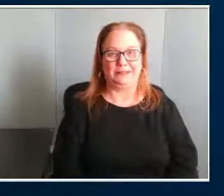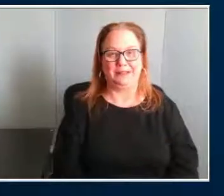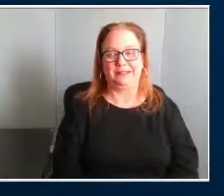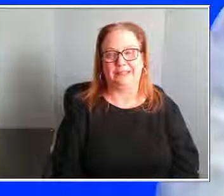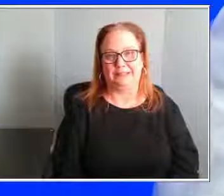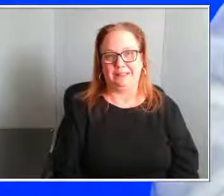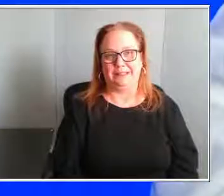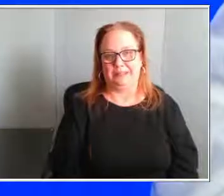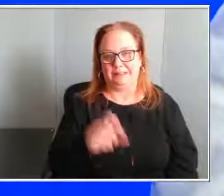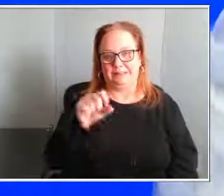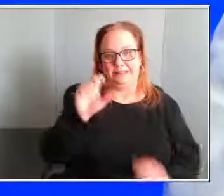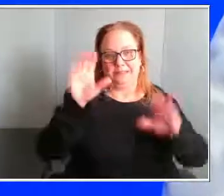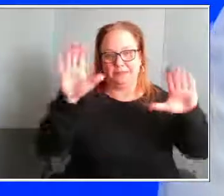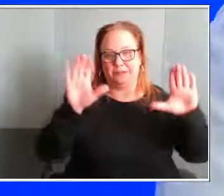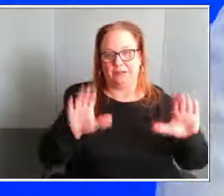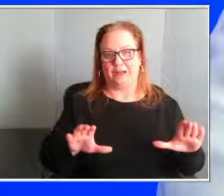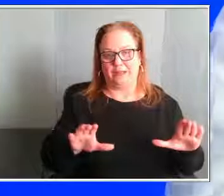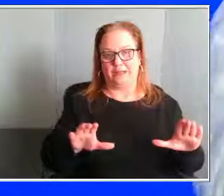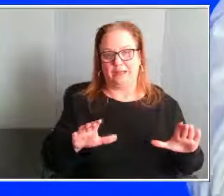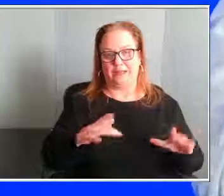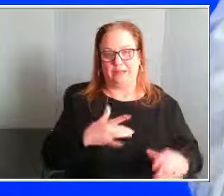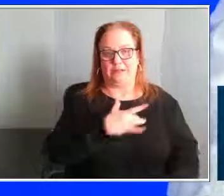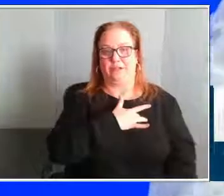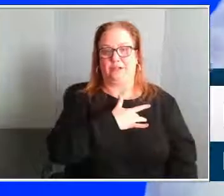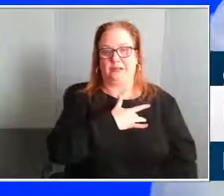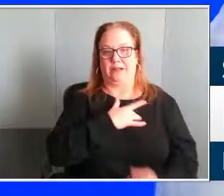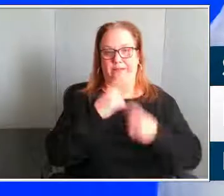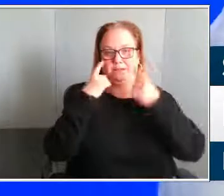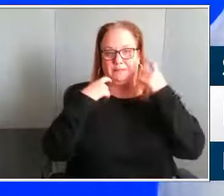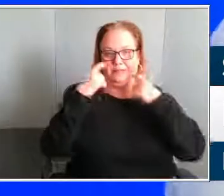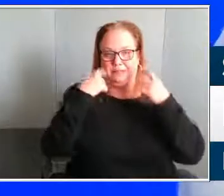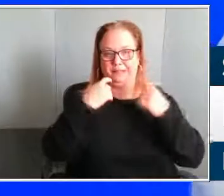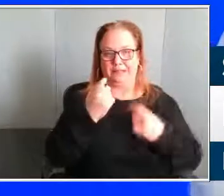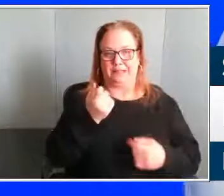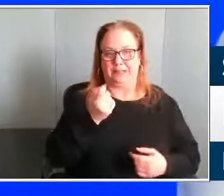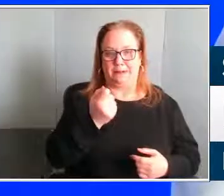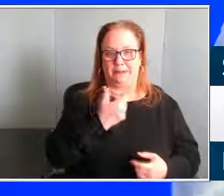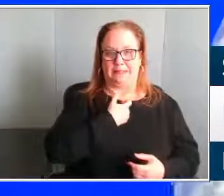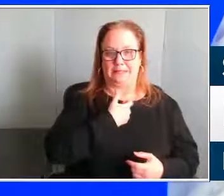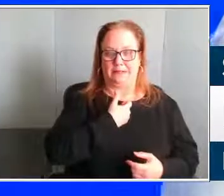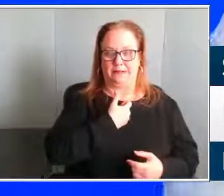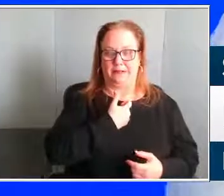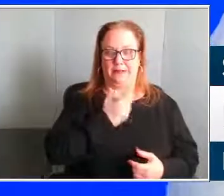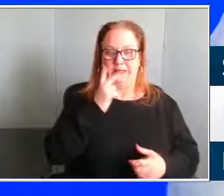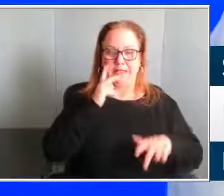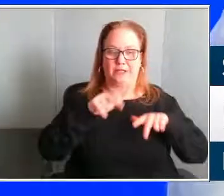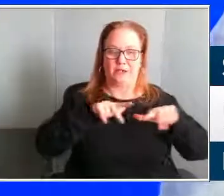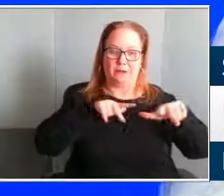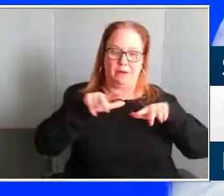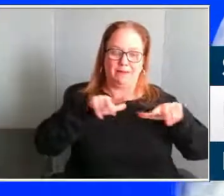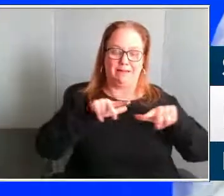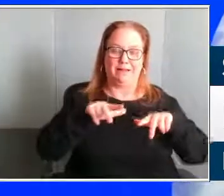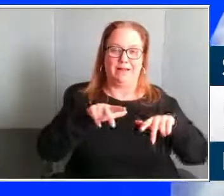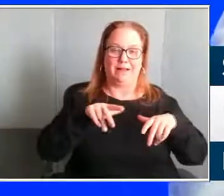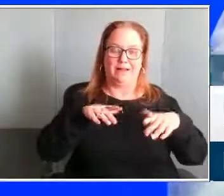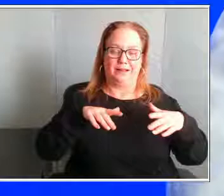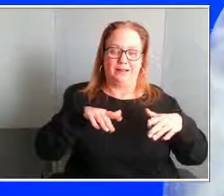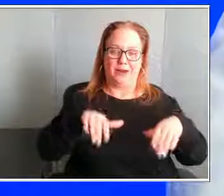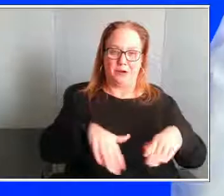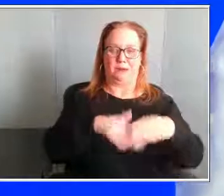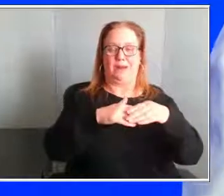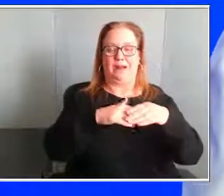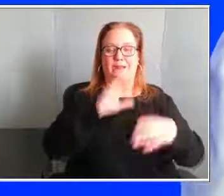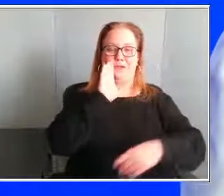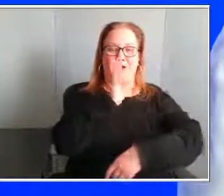this is great. I mean, it is very touching. I have some tears building up behind my eyes, Yes. but it's just to see you walk down the aisle and just to come full circle.